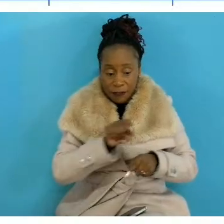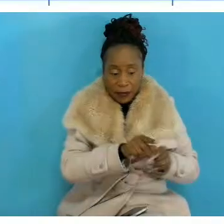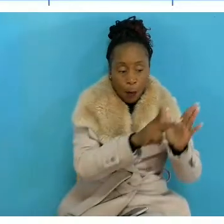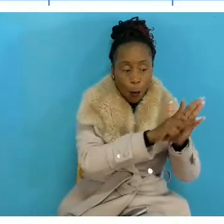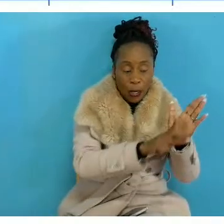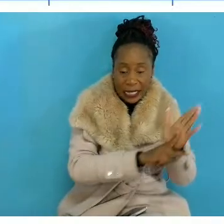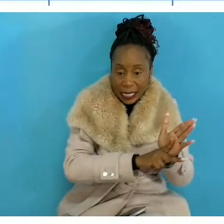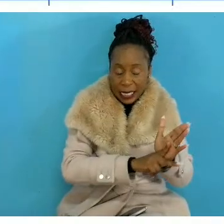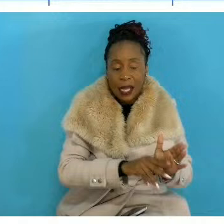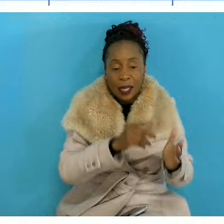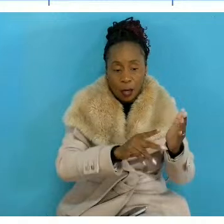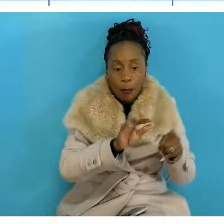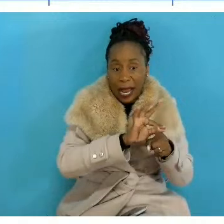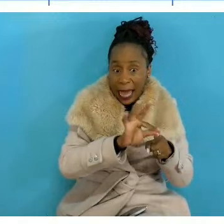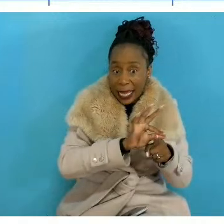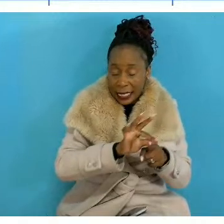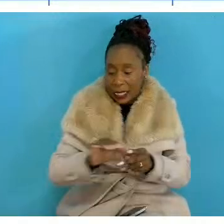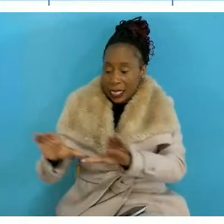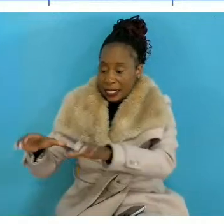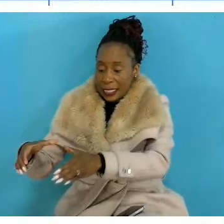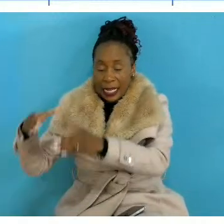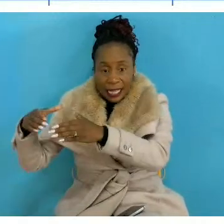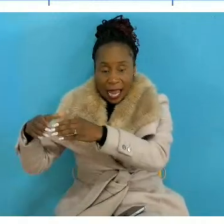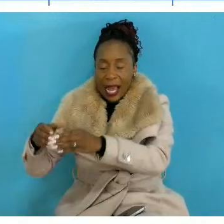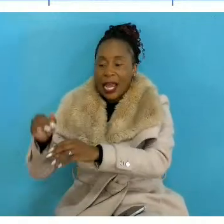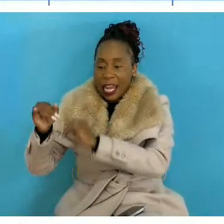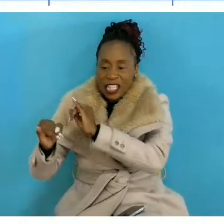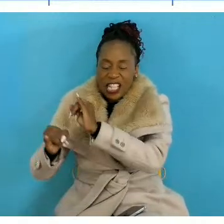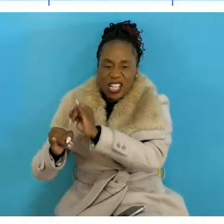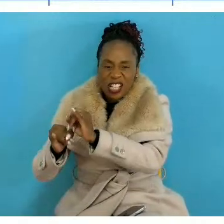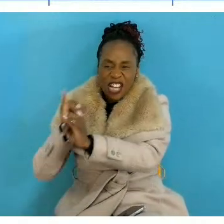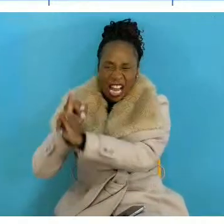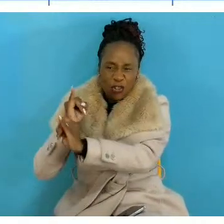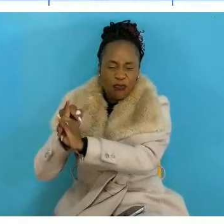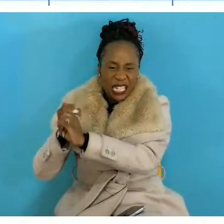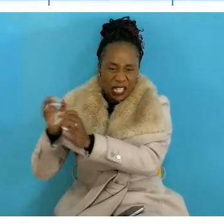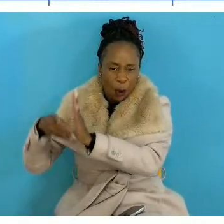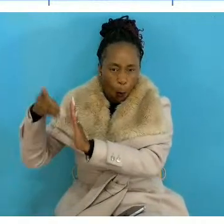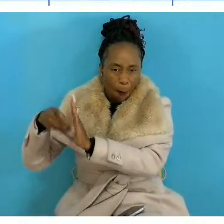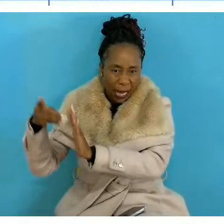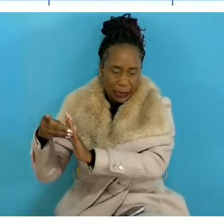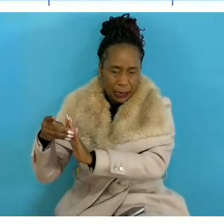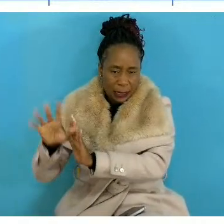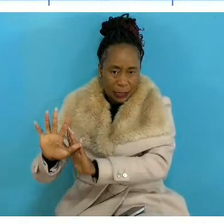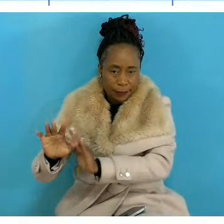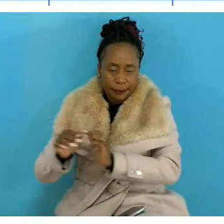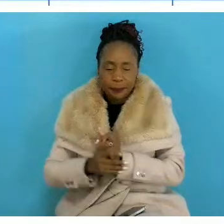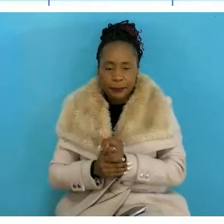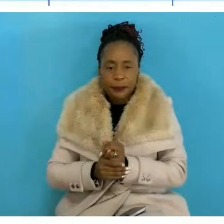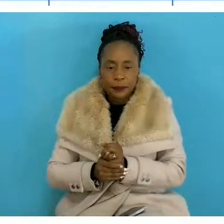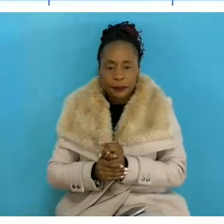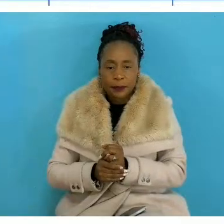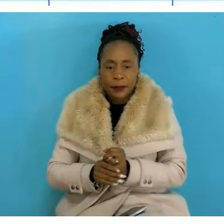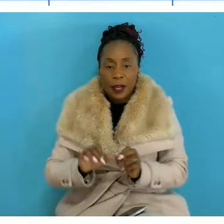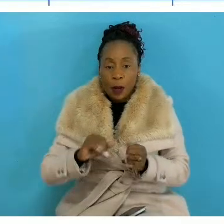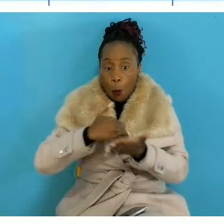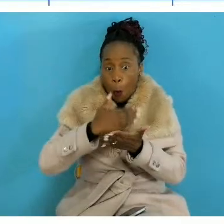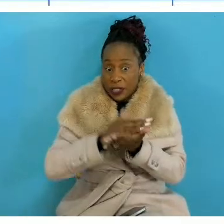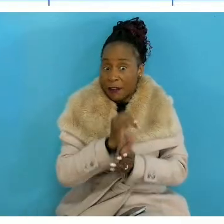planning, and sector and industry development. In the first